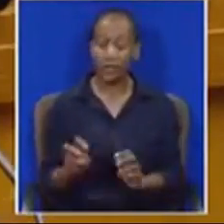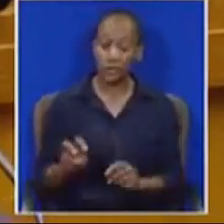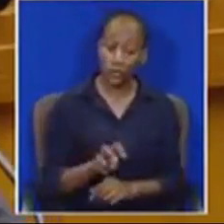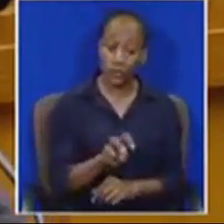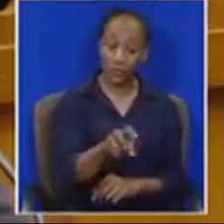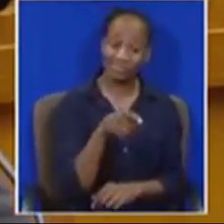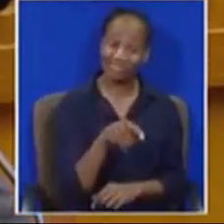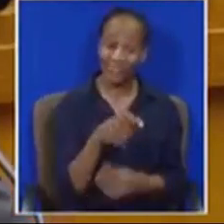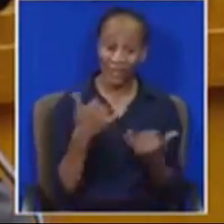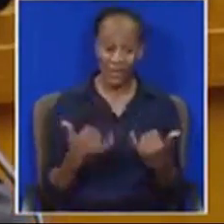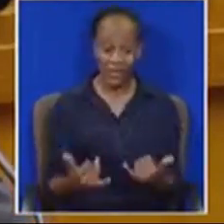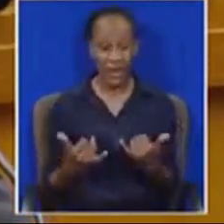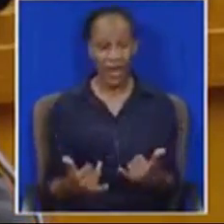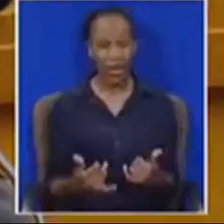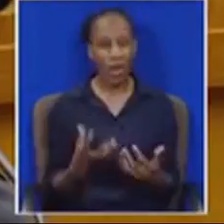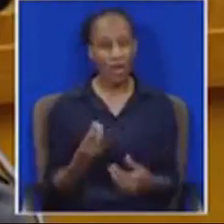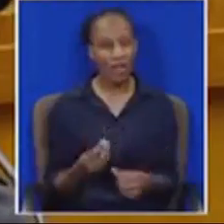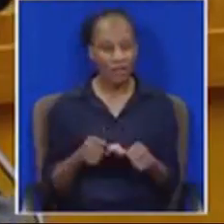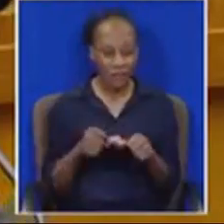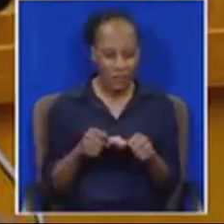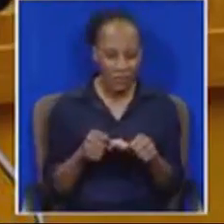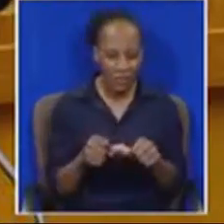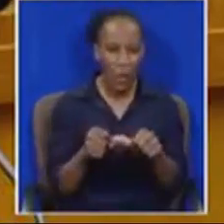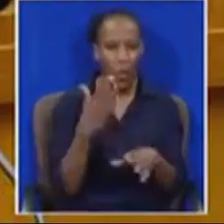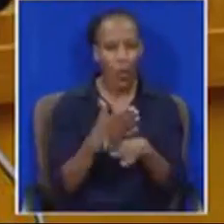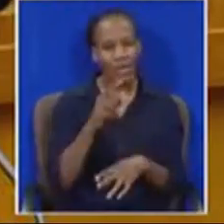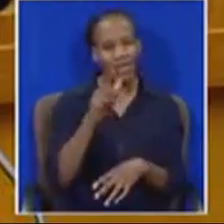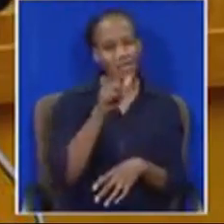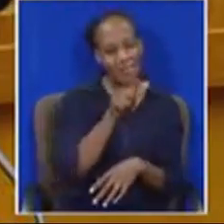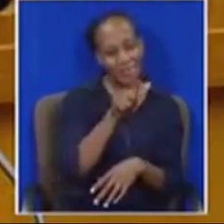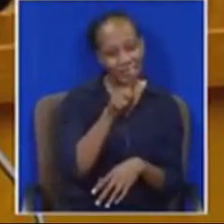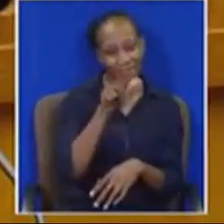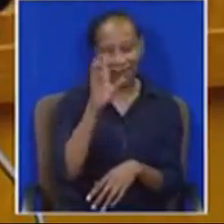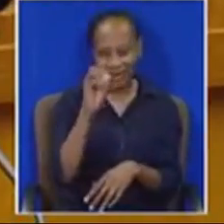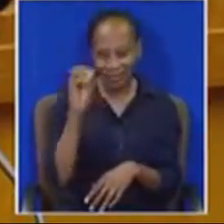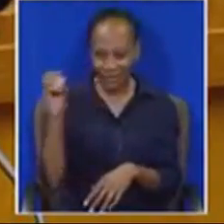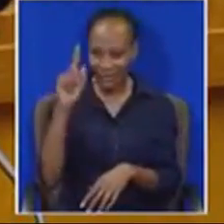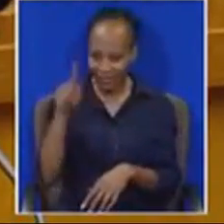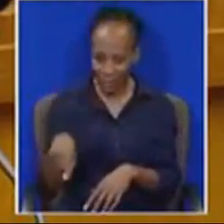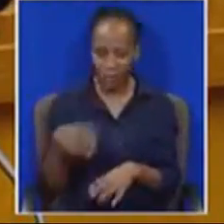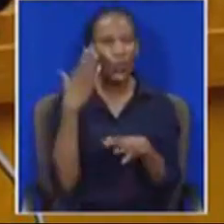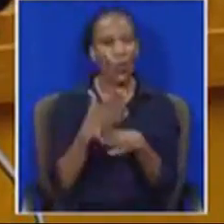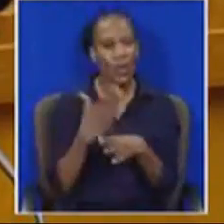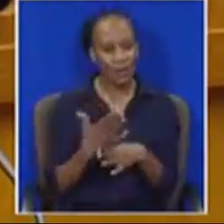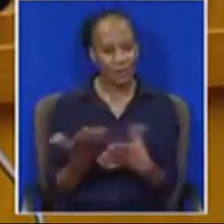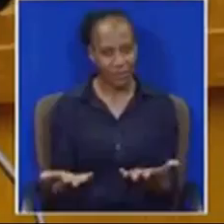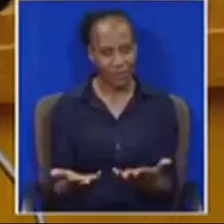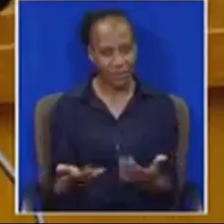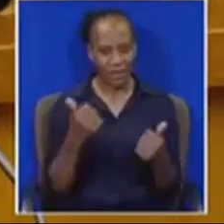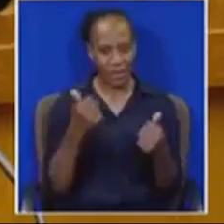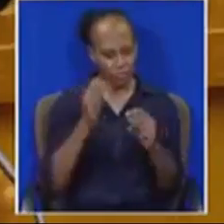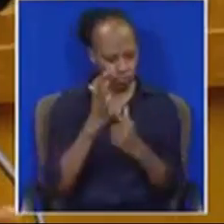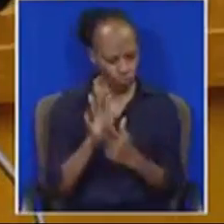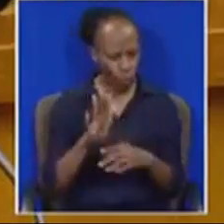Tourism currently sustains 700,000 direct jobs and is performing better